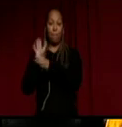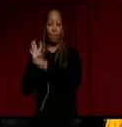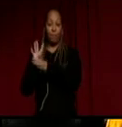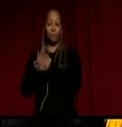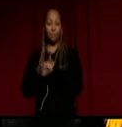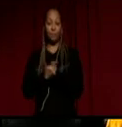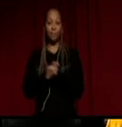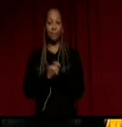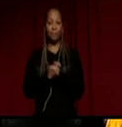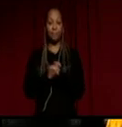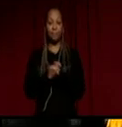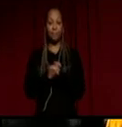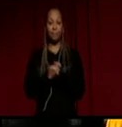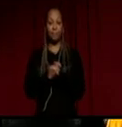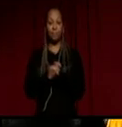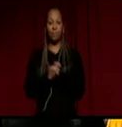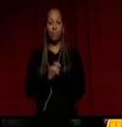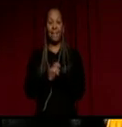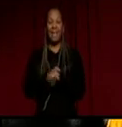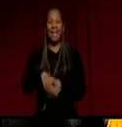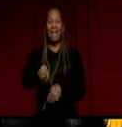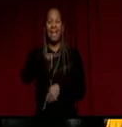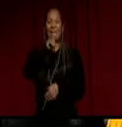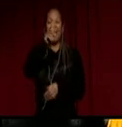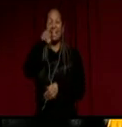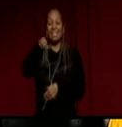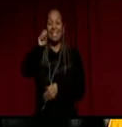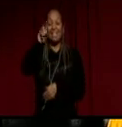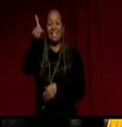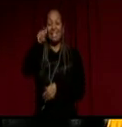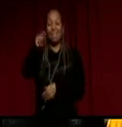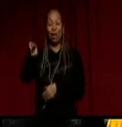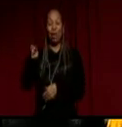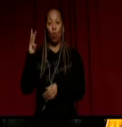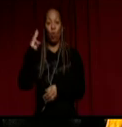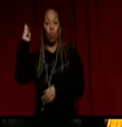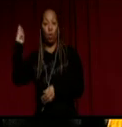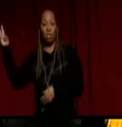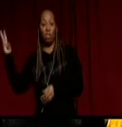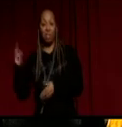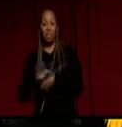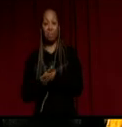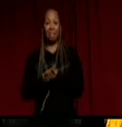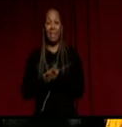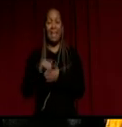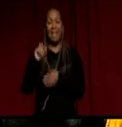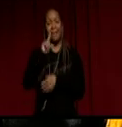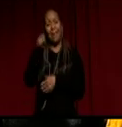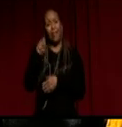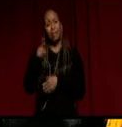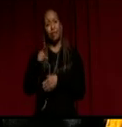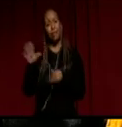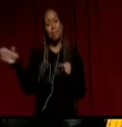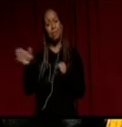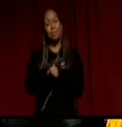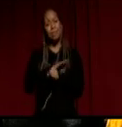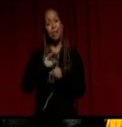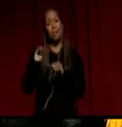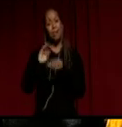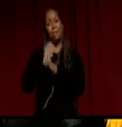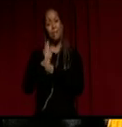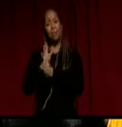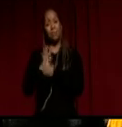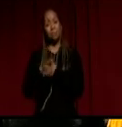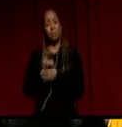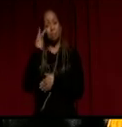right, and a Denzel Washington movie, and I showed you that picture, and then I came back and asked you, what was the whole movie about?